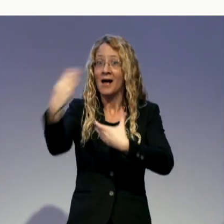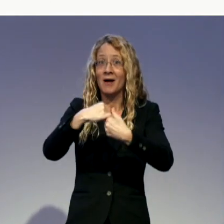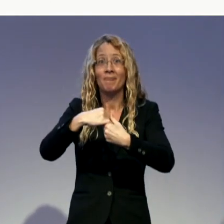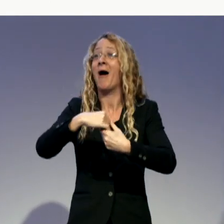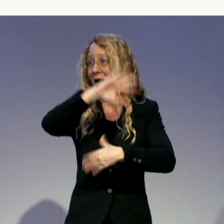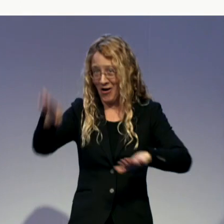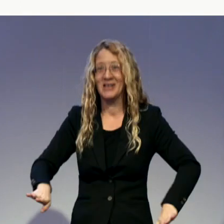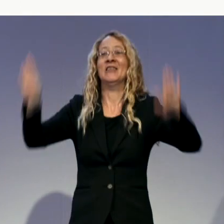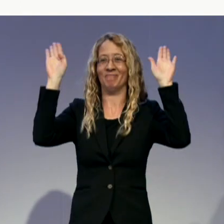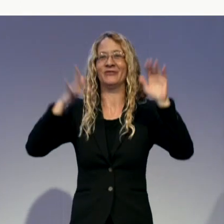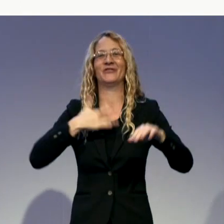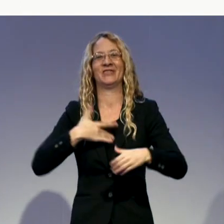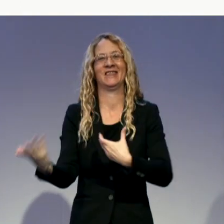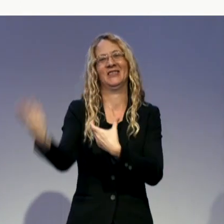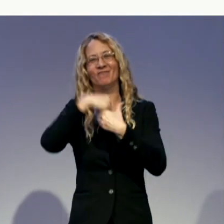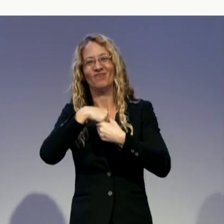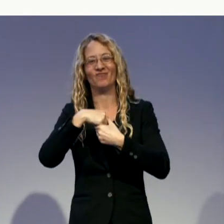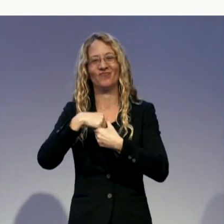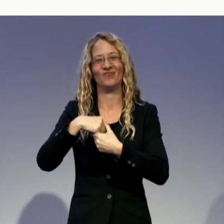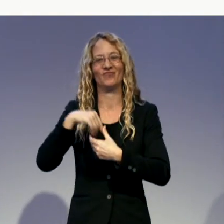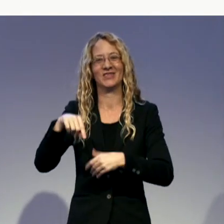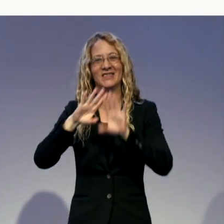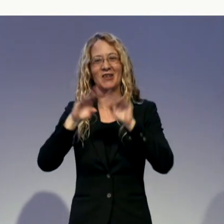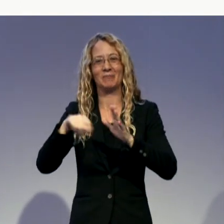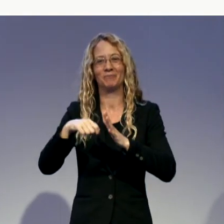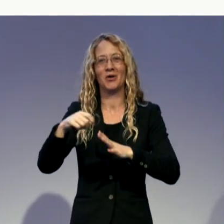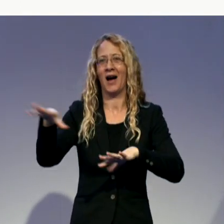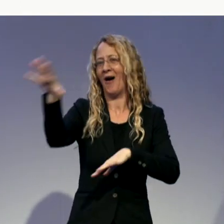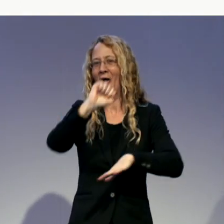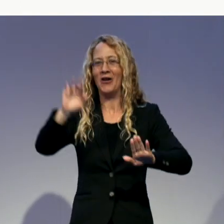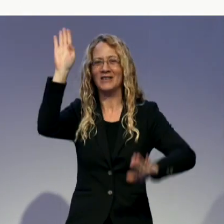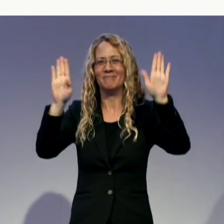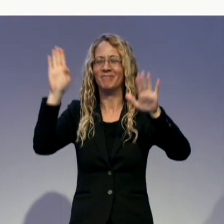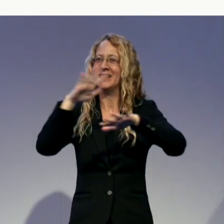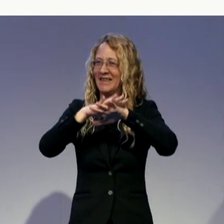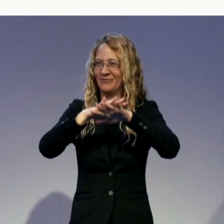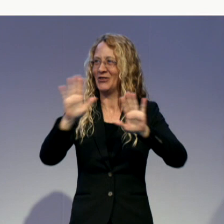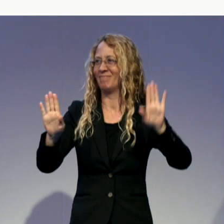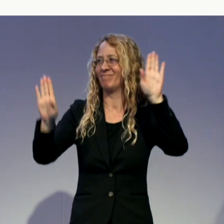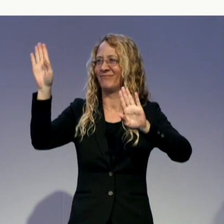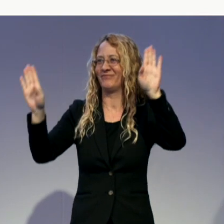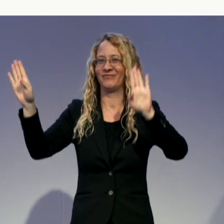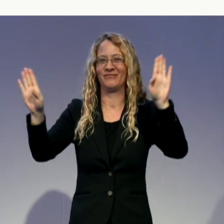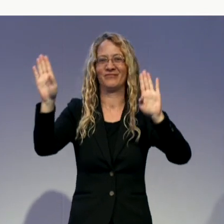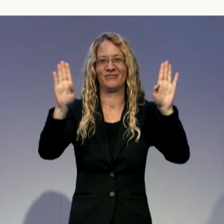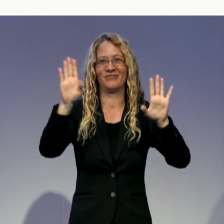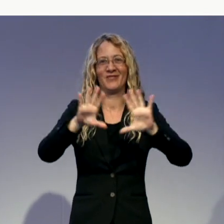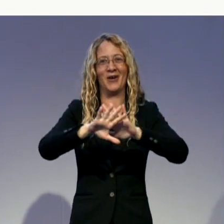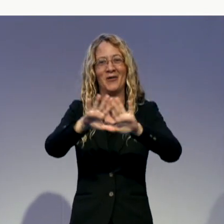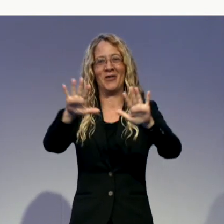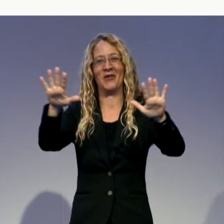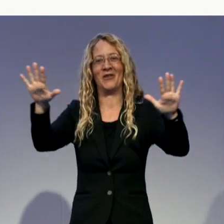Oh, who's part of the network? Who is part of the Zero Project network? All of you? Yeah. All of you? That's